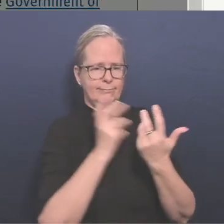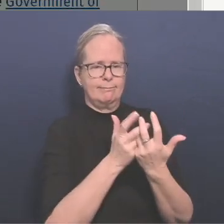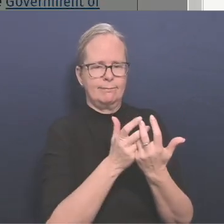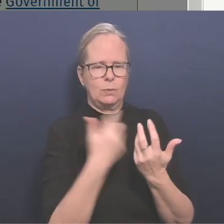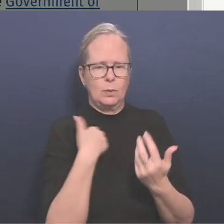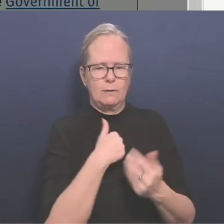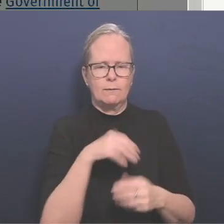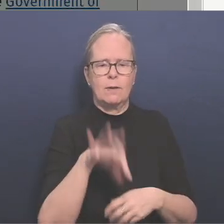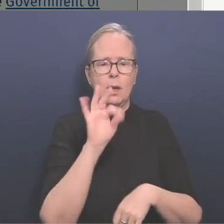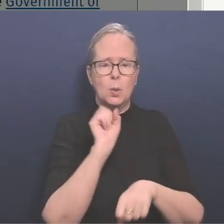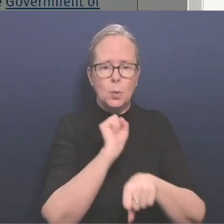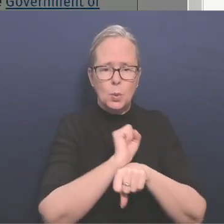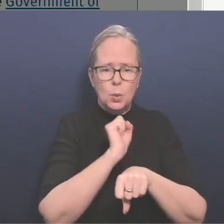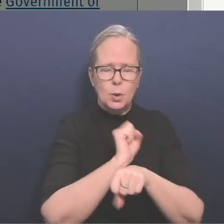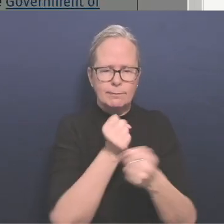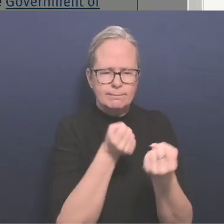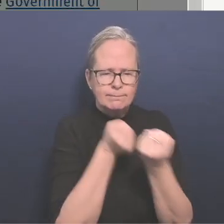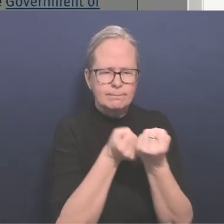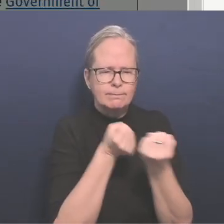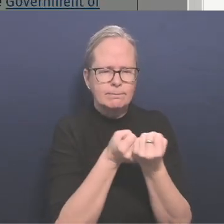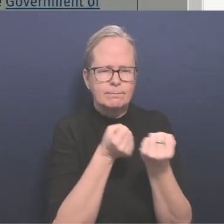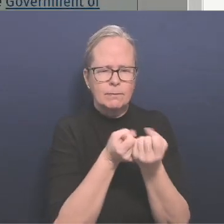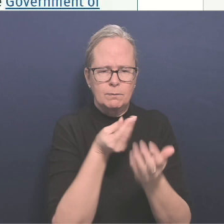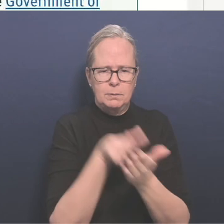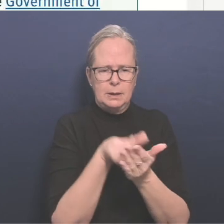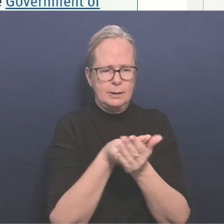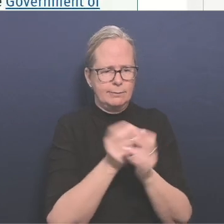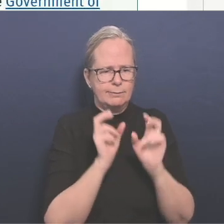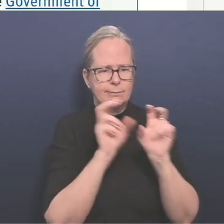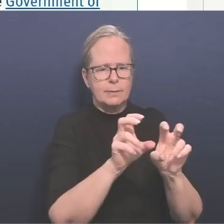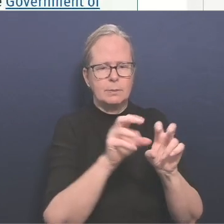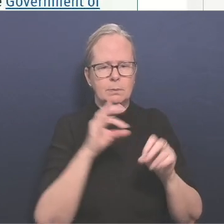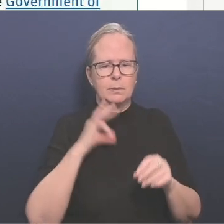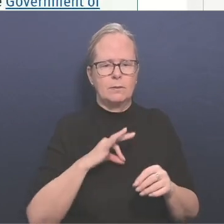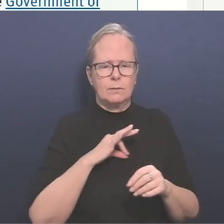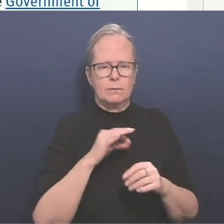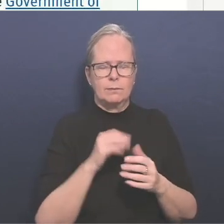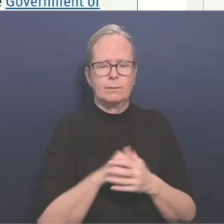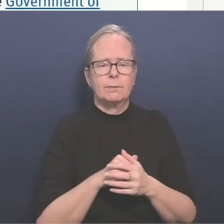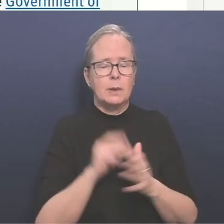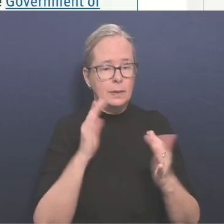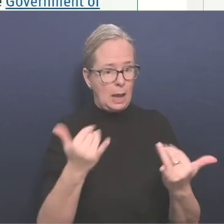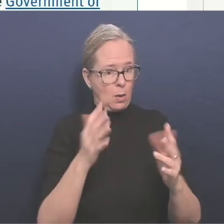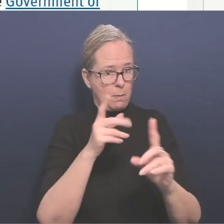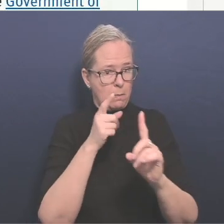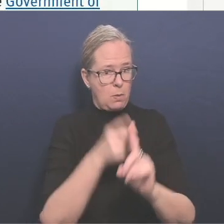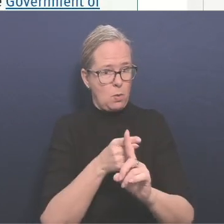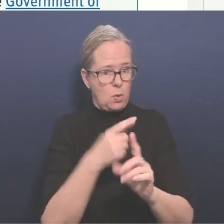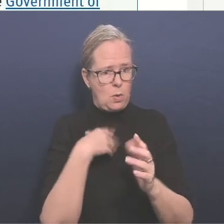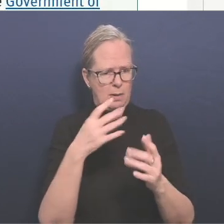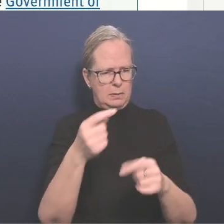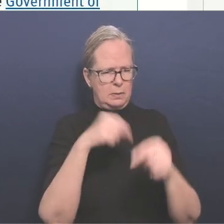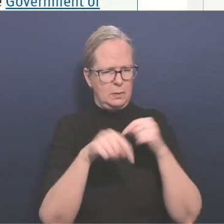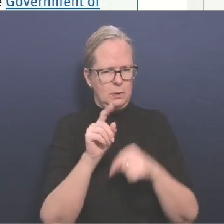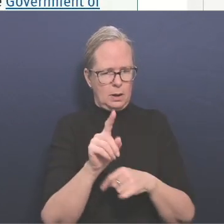that subsequently, when yourself or your client comes back to